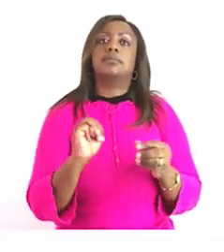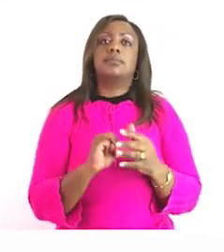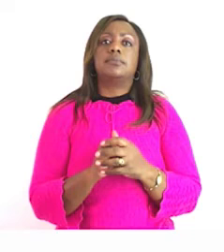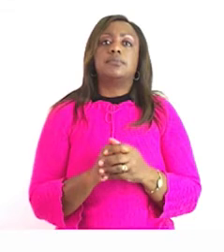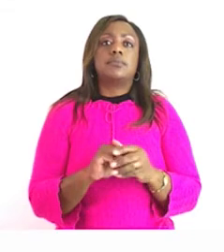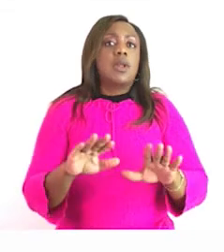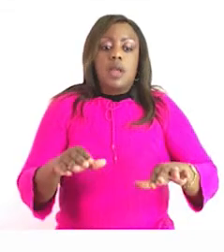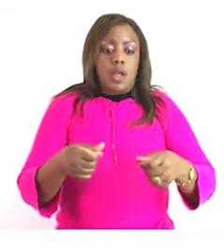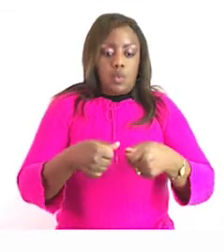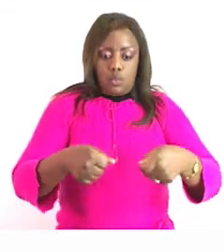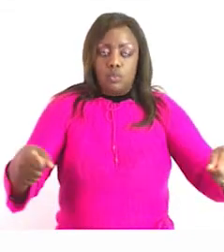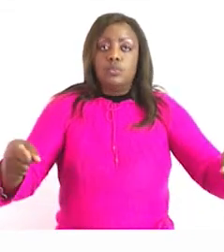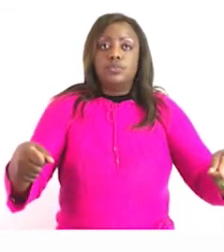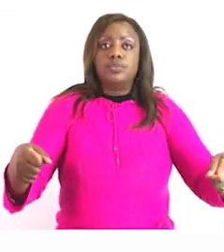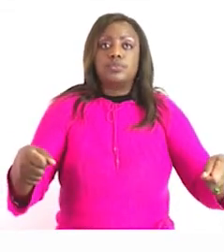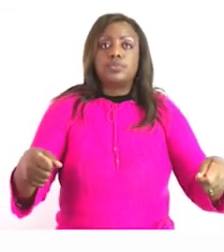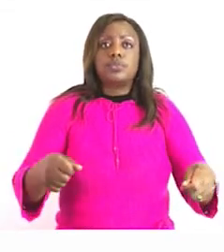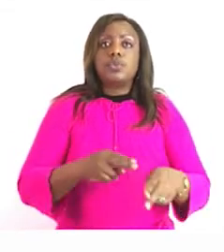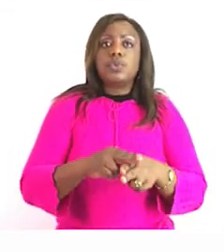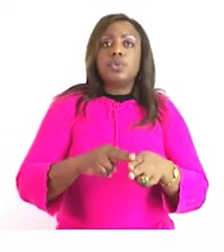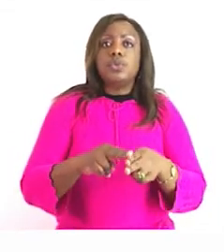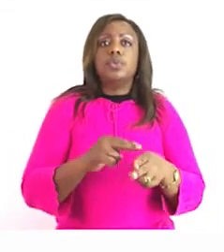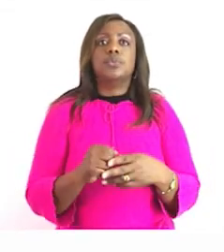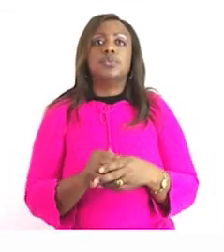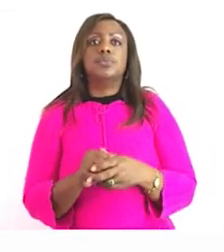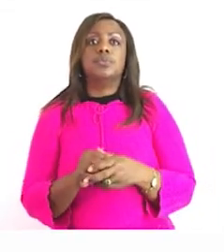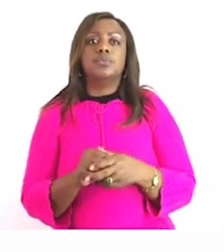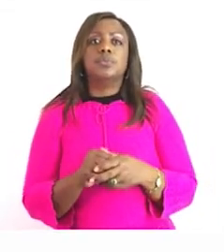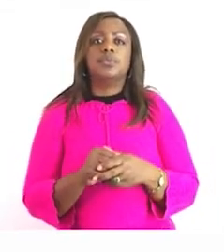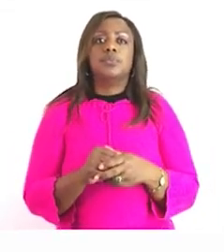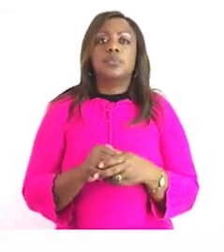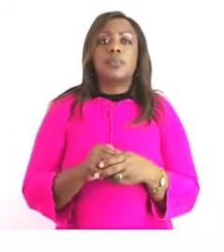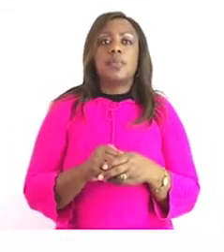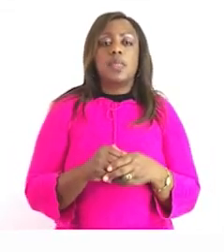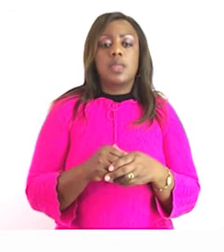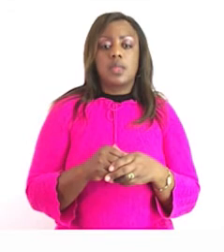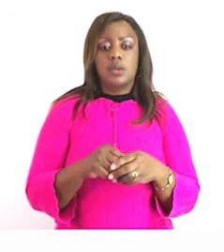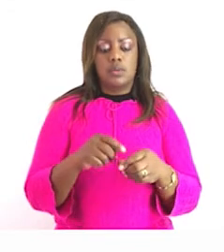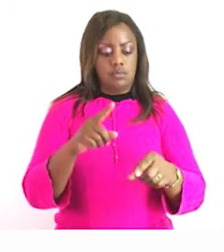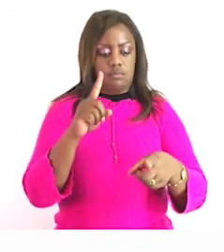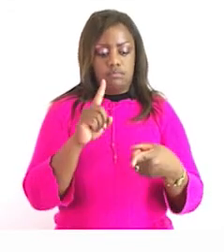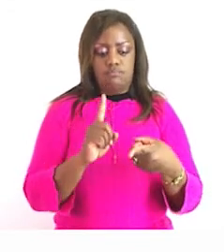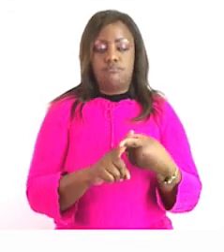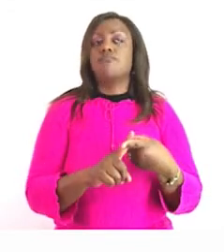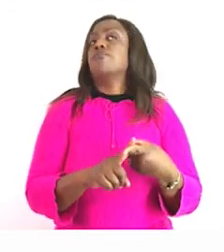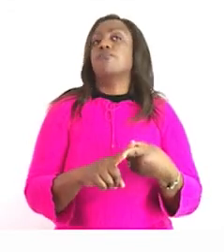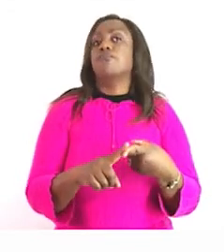How to measure length and the instruments that we have to make use